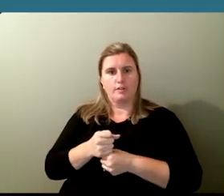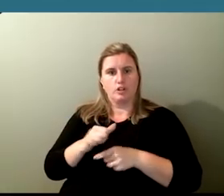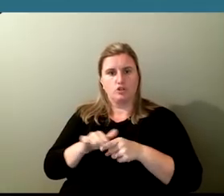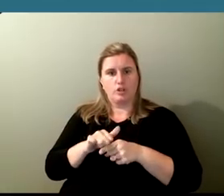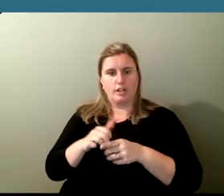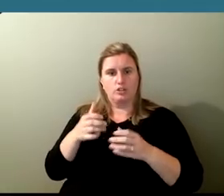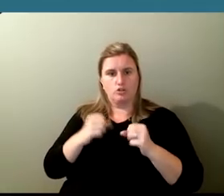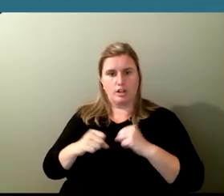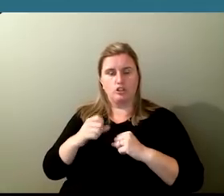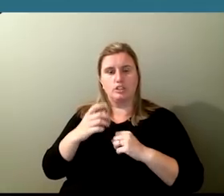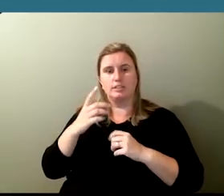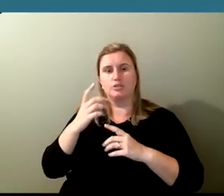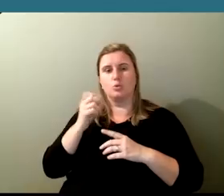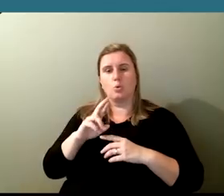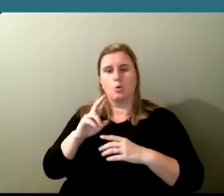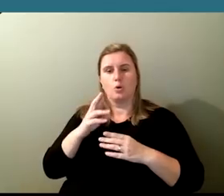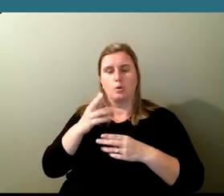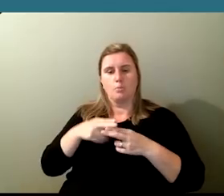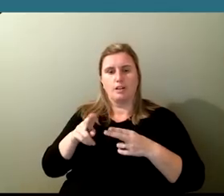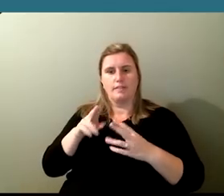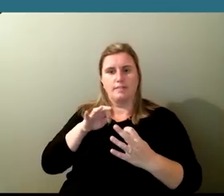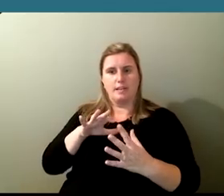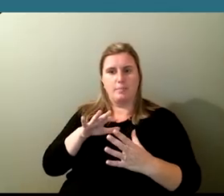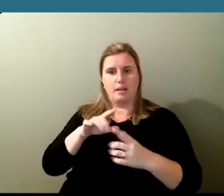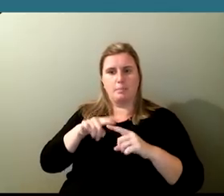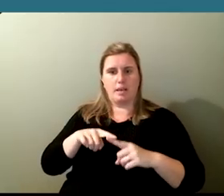or brief feedback-based strategies.